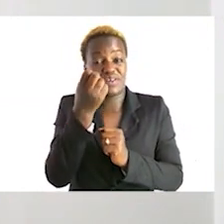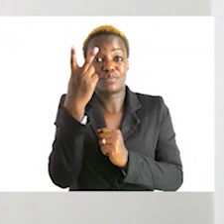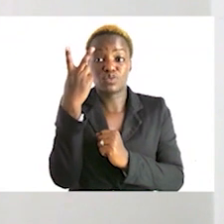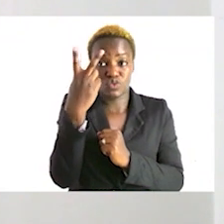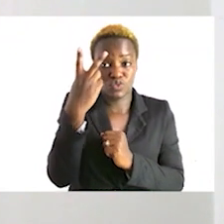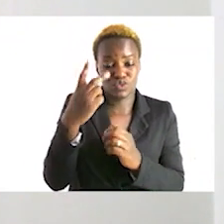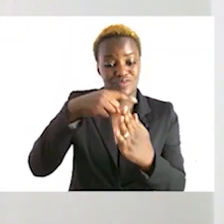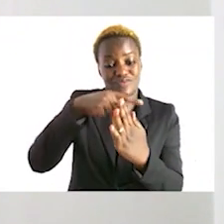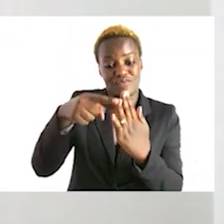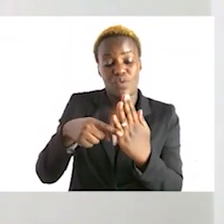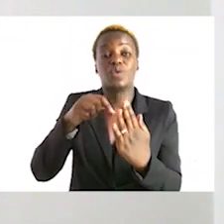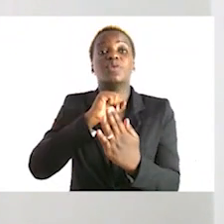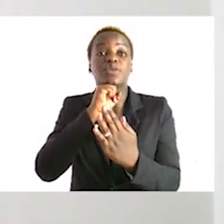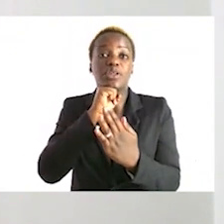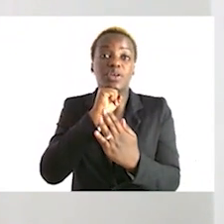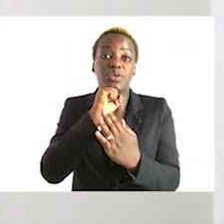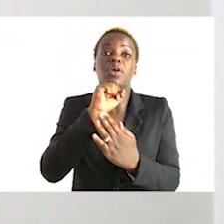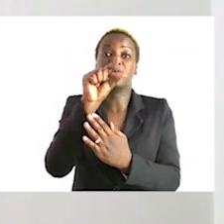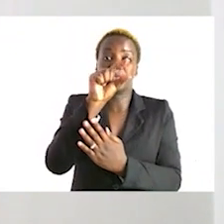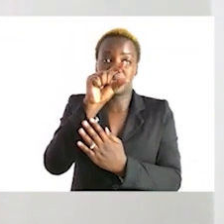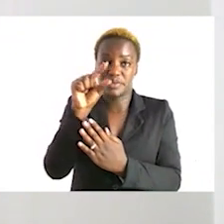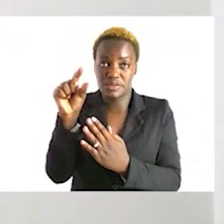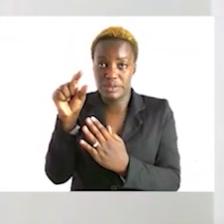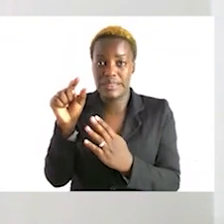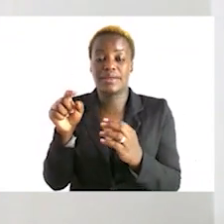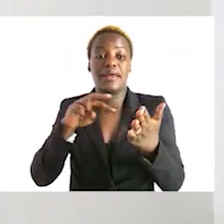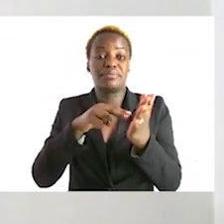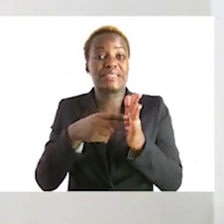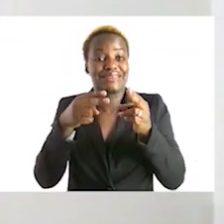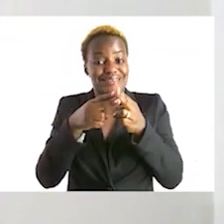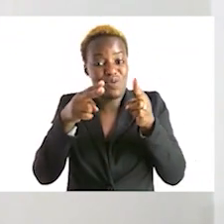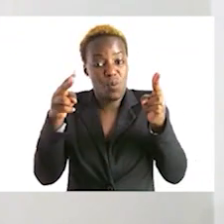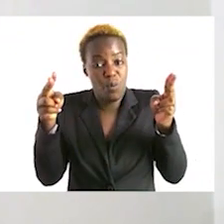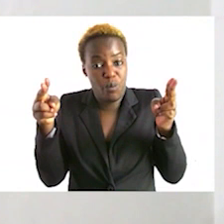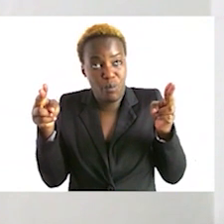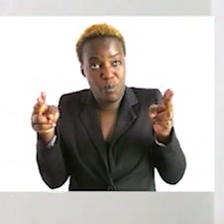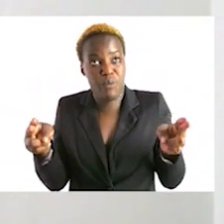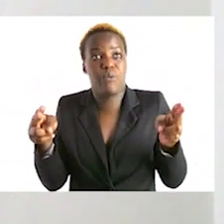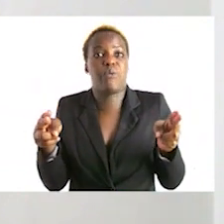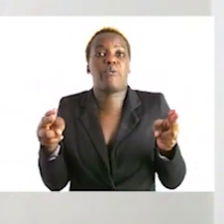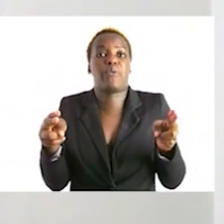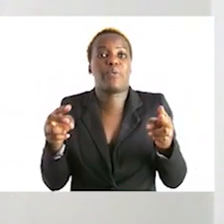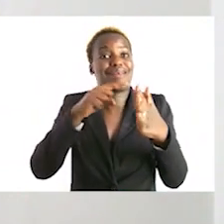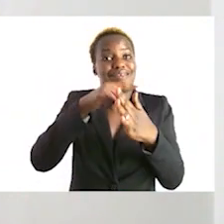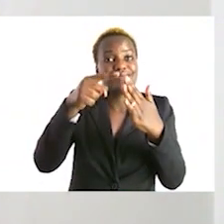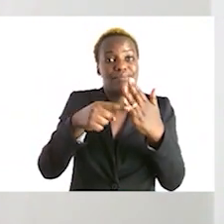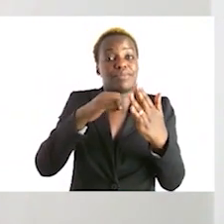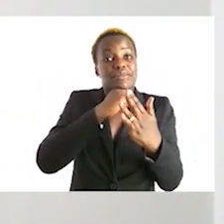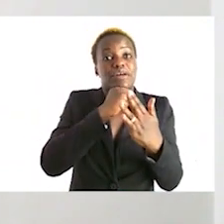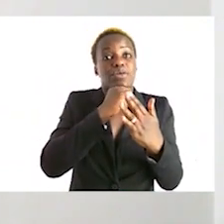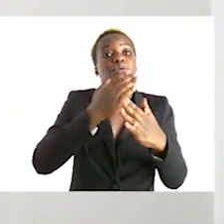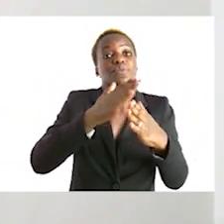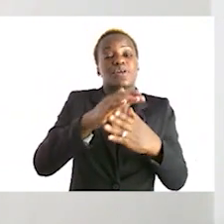a word, which actually makes the word a long vowel sound word. The second vowel